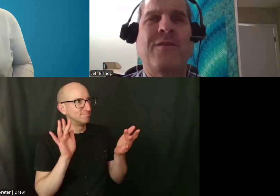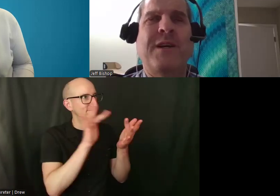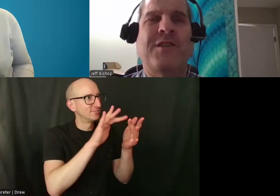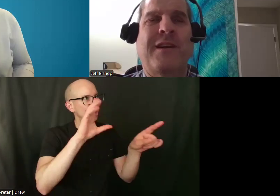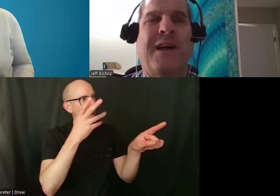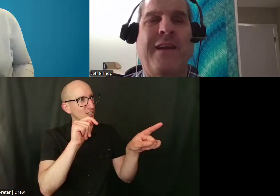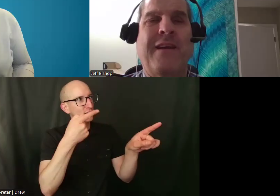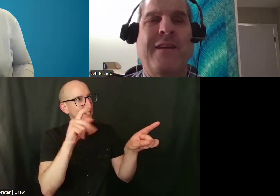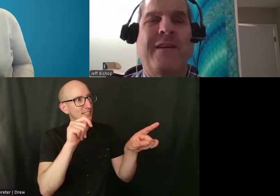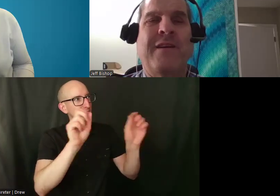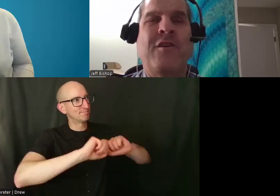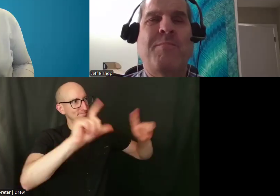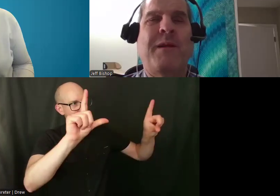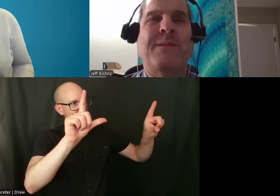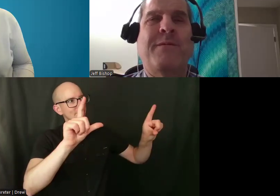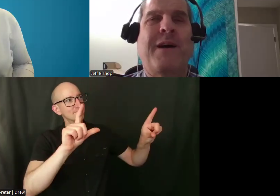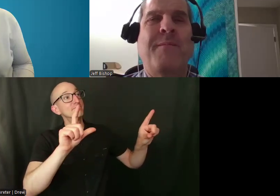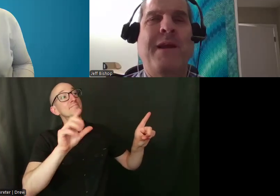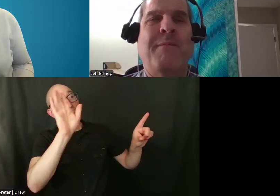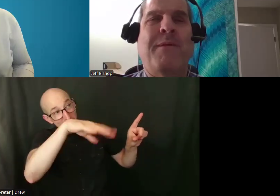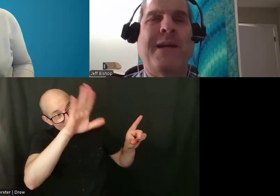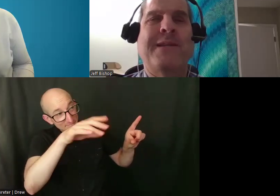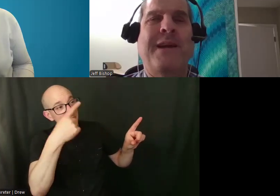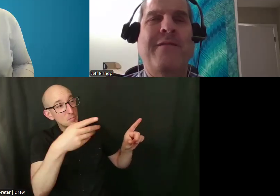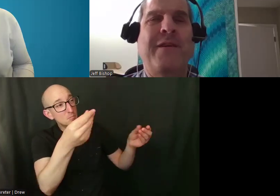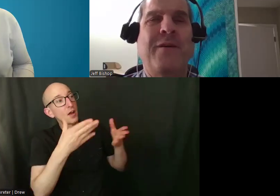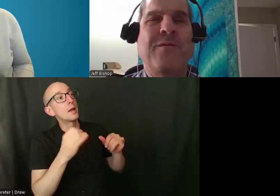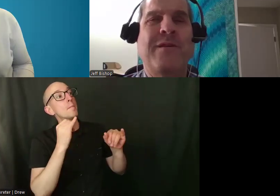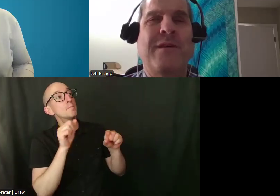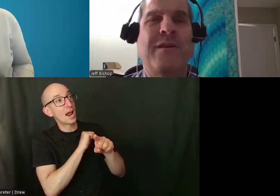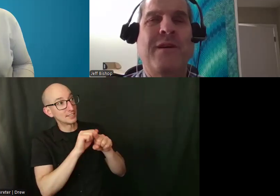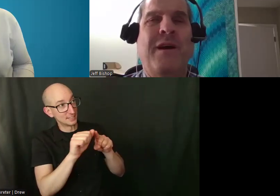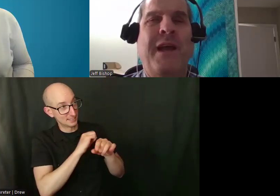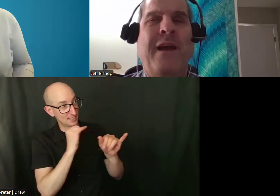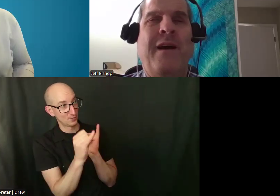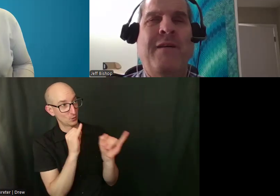it a question like, can you please provide me a practice interview,